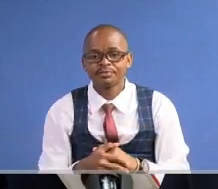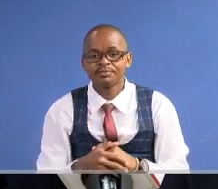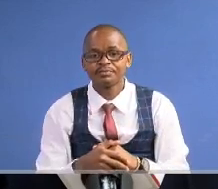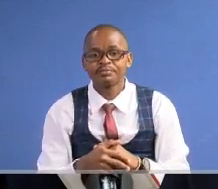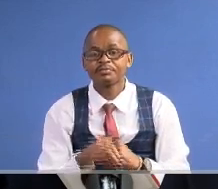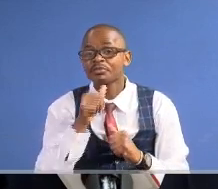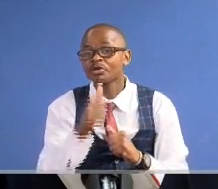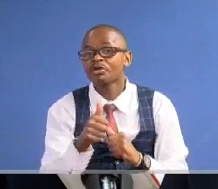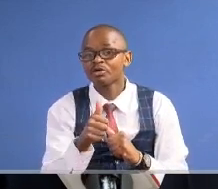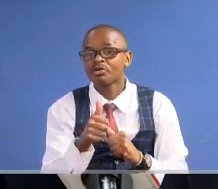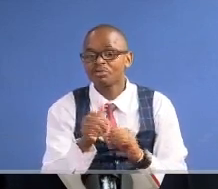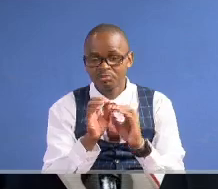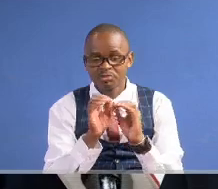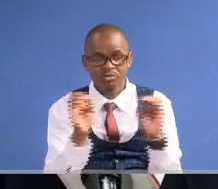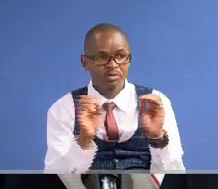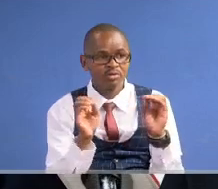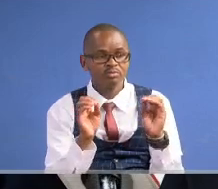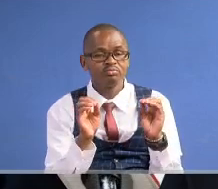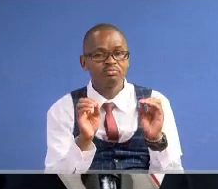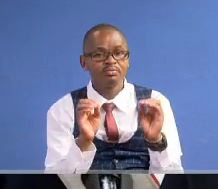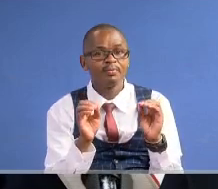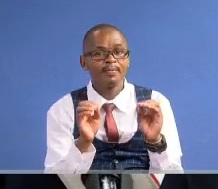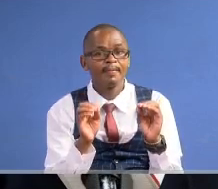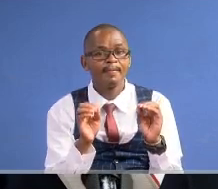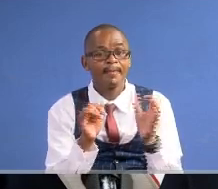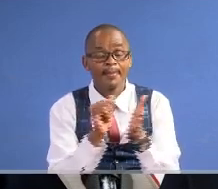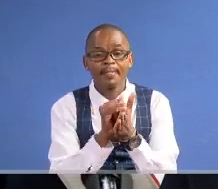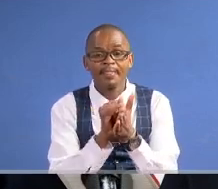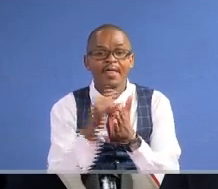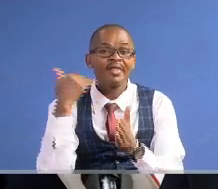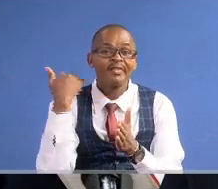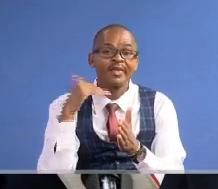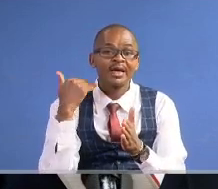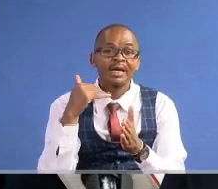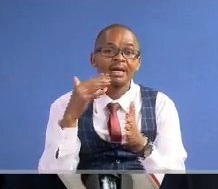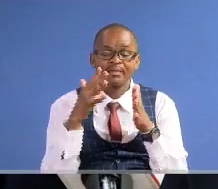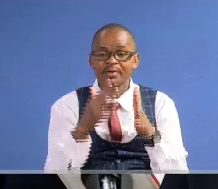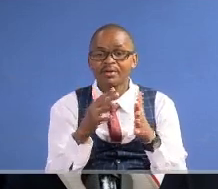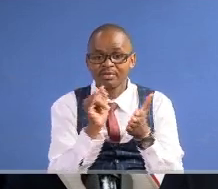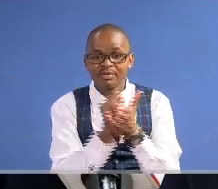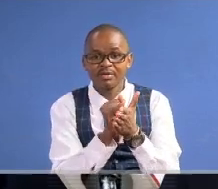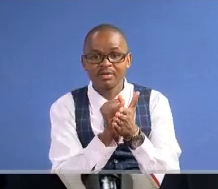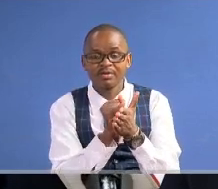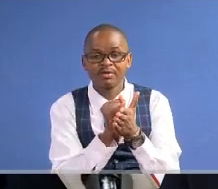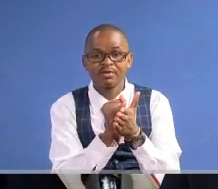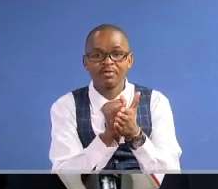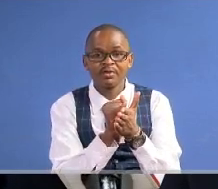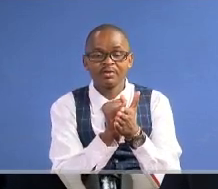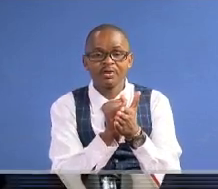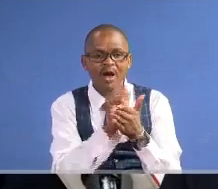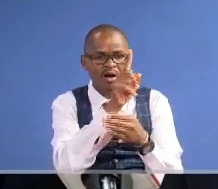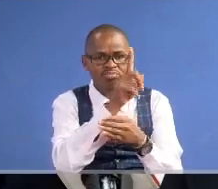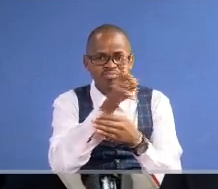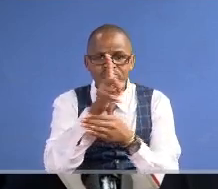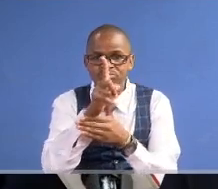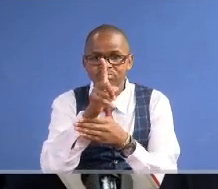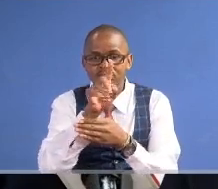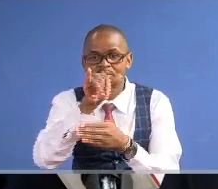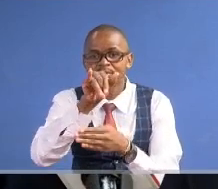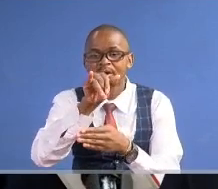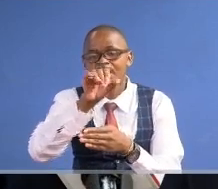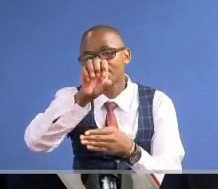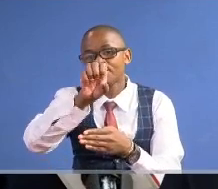And it is no wonder then that the goons that were commandeered and commanded by Simba